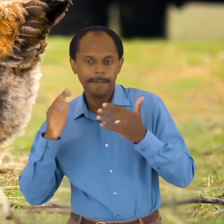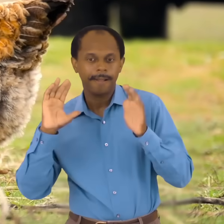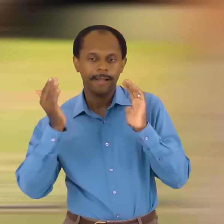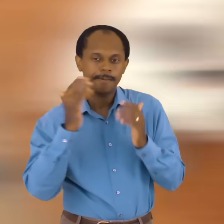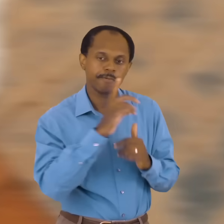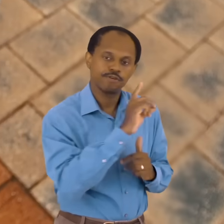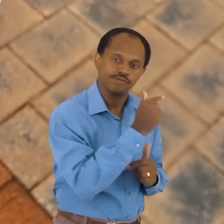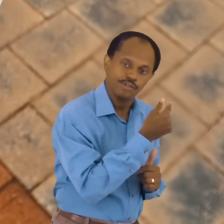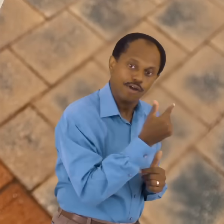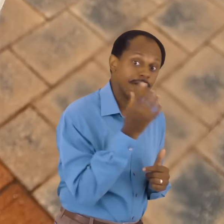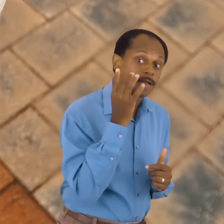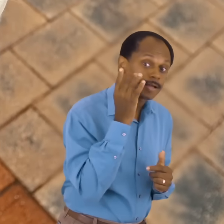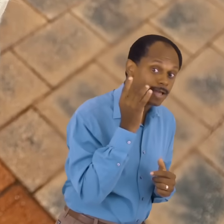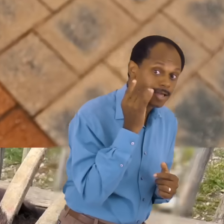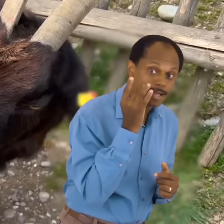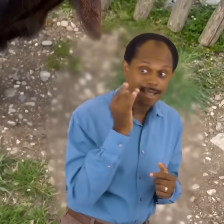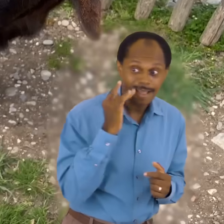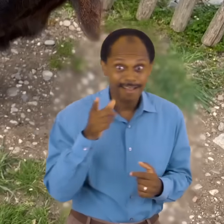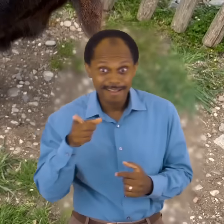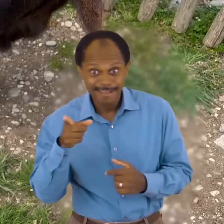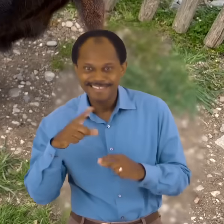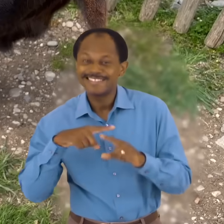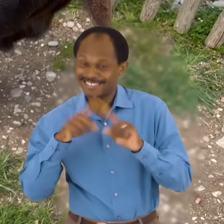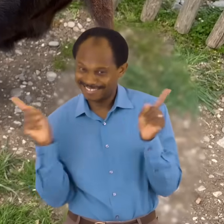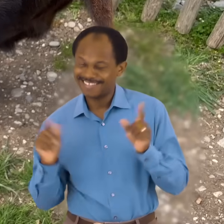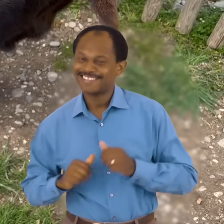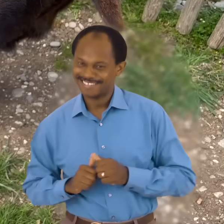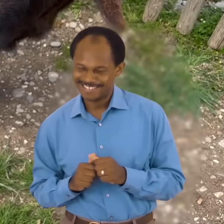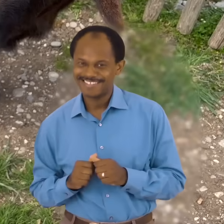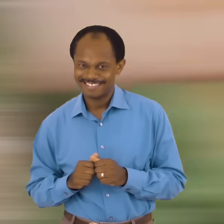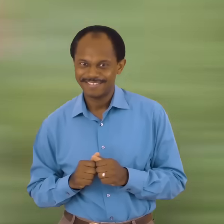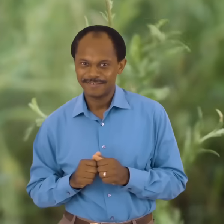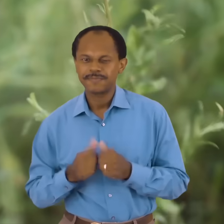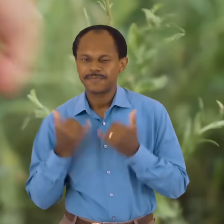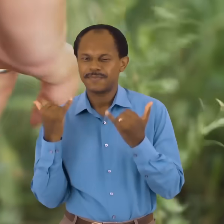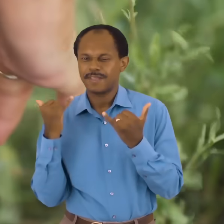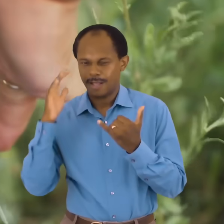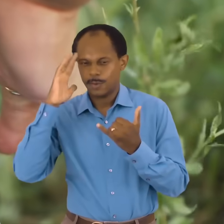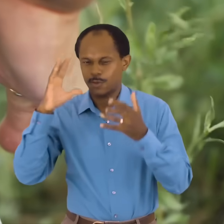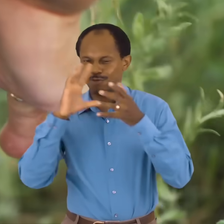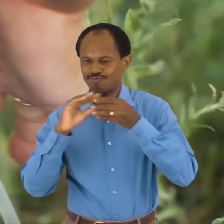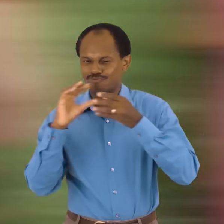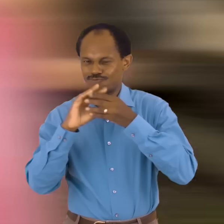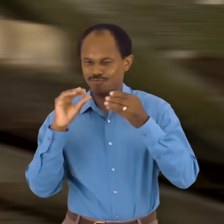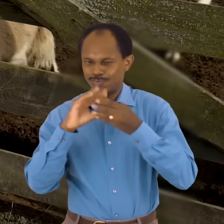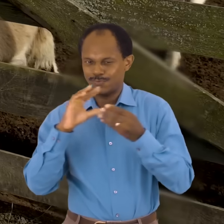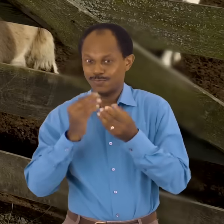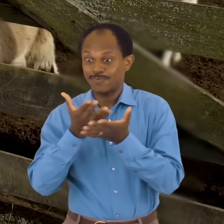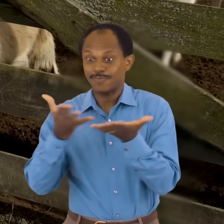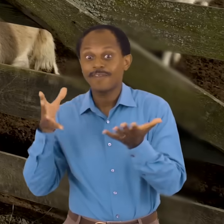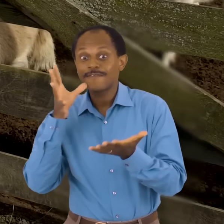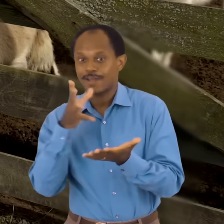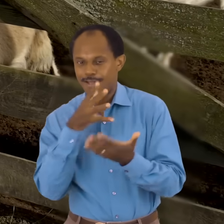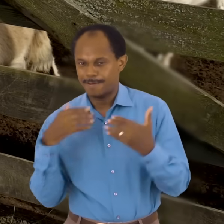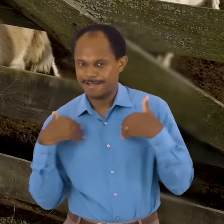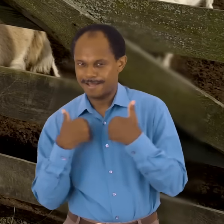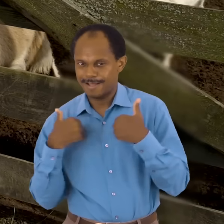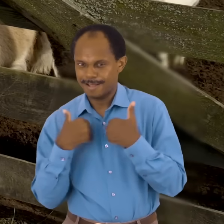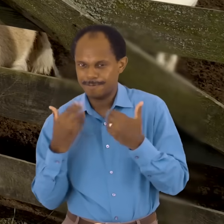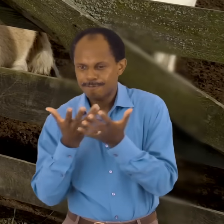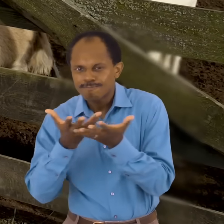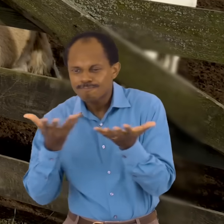than your average house pet today we are going to talk all about farm animals and